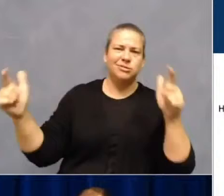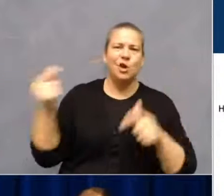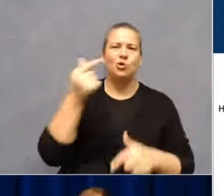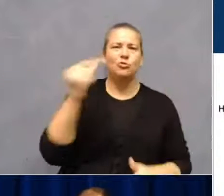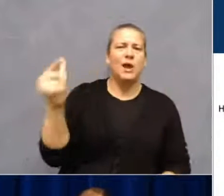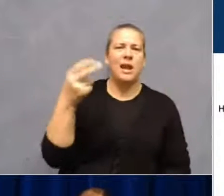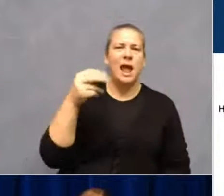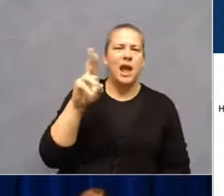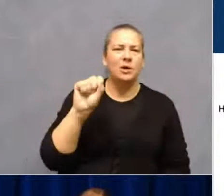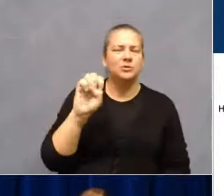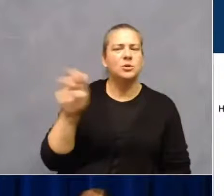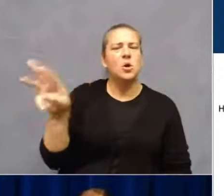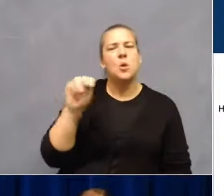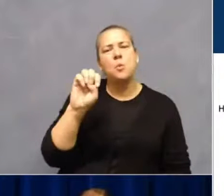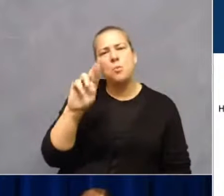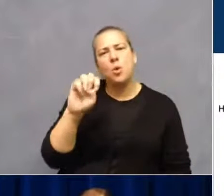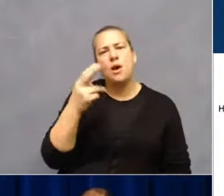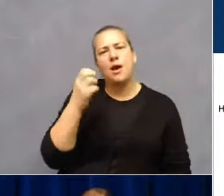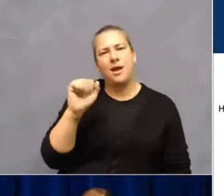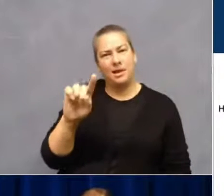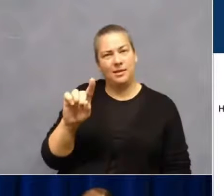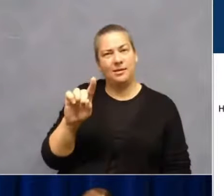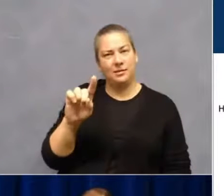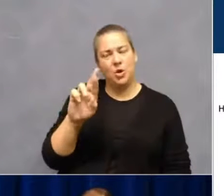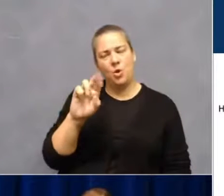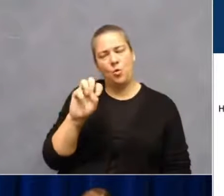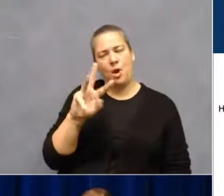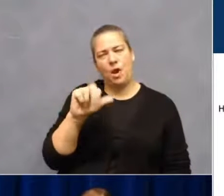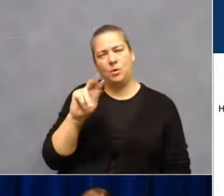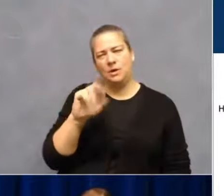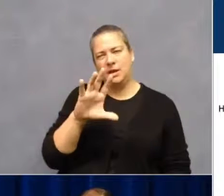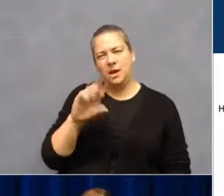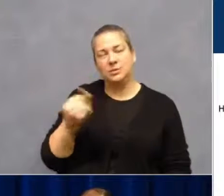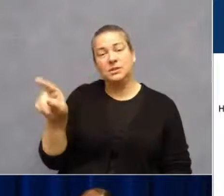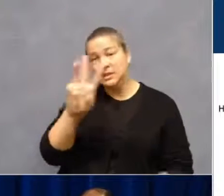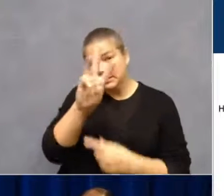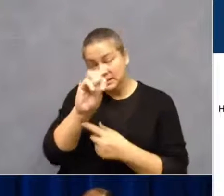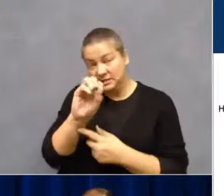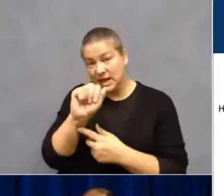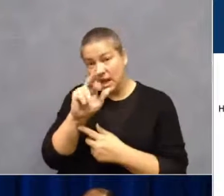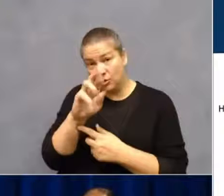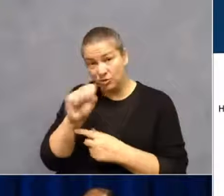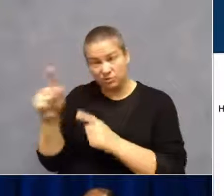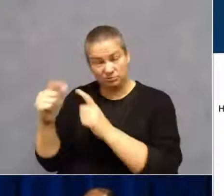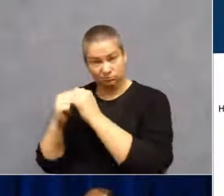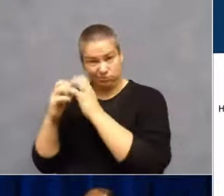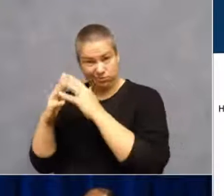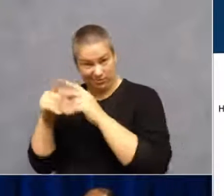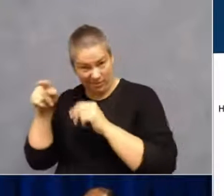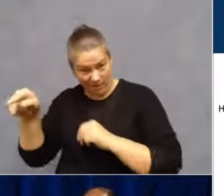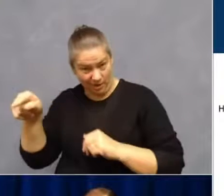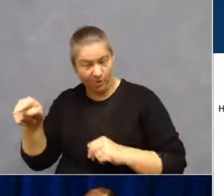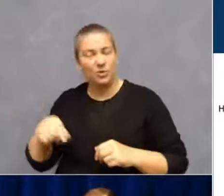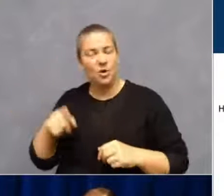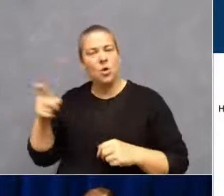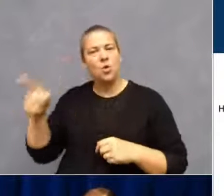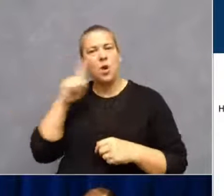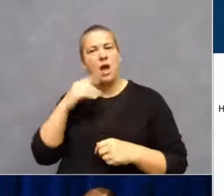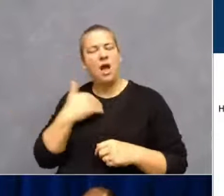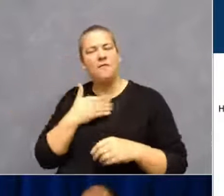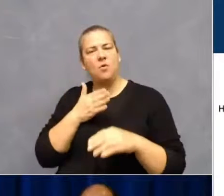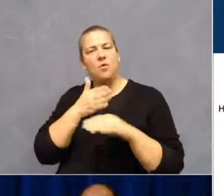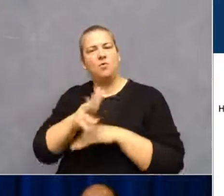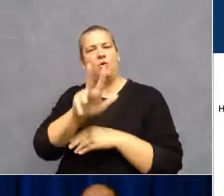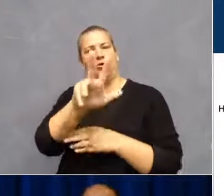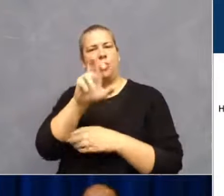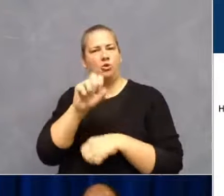County, Kentucky. It is a 60-acre facility and is expected to create over 300 jobs